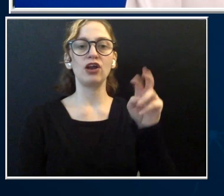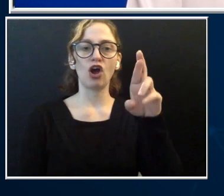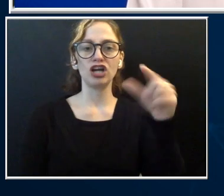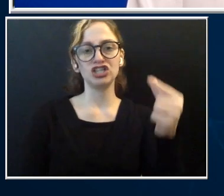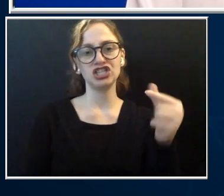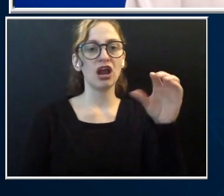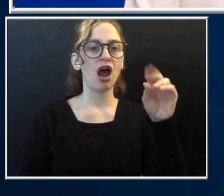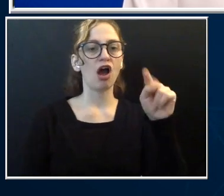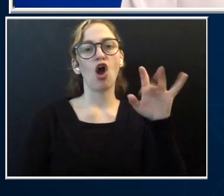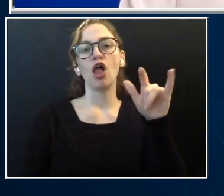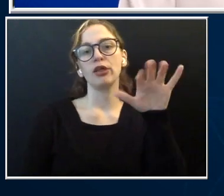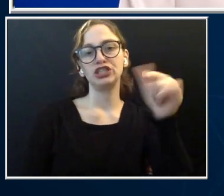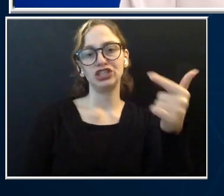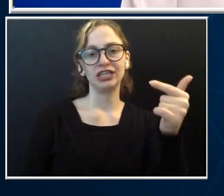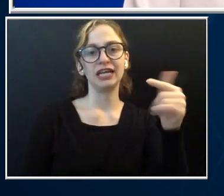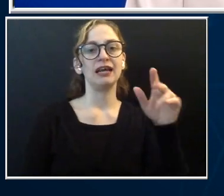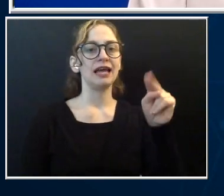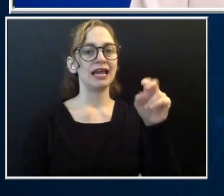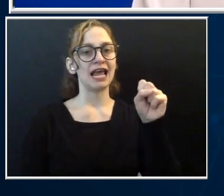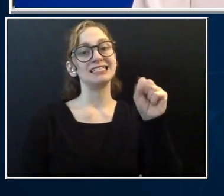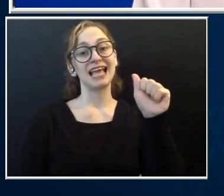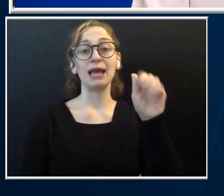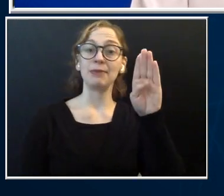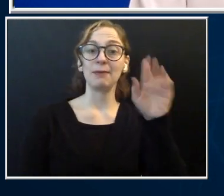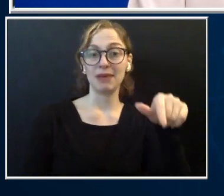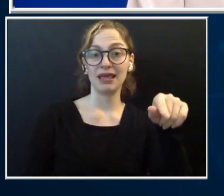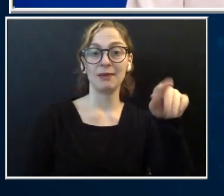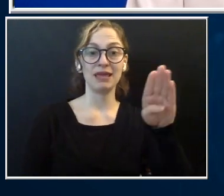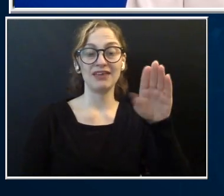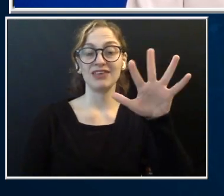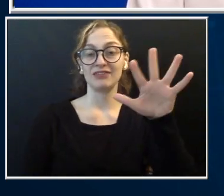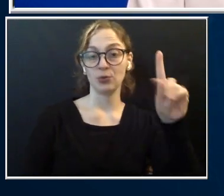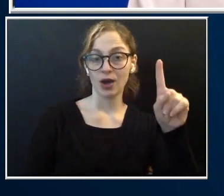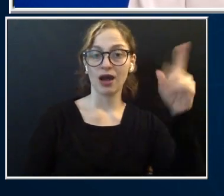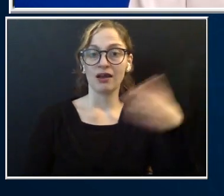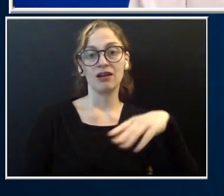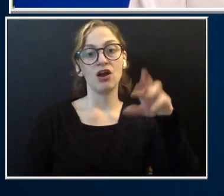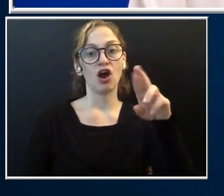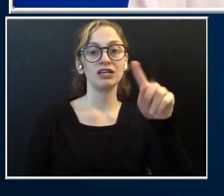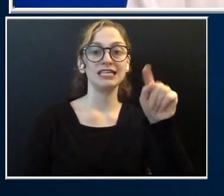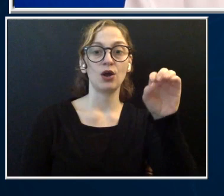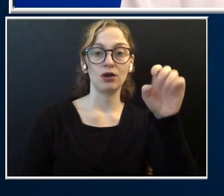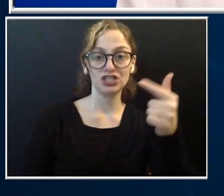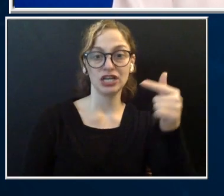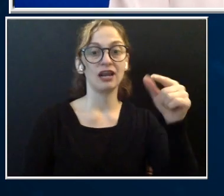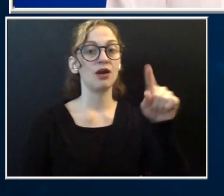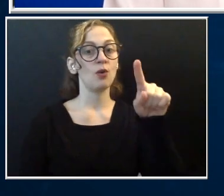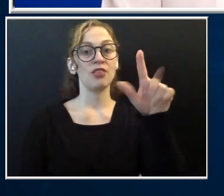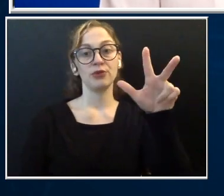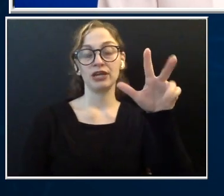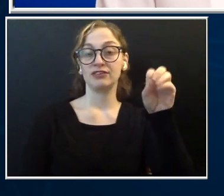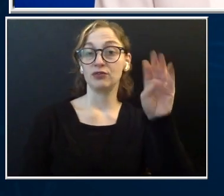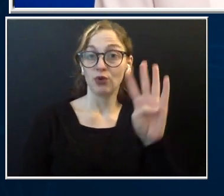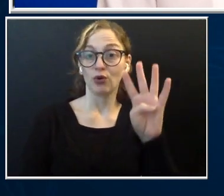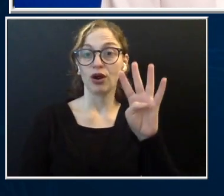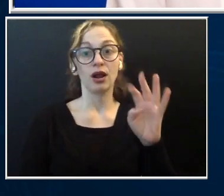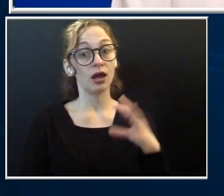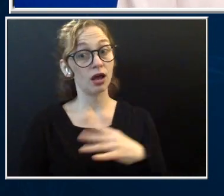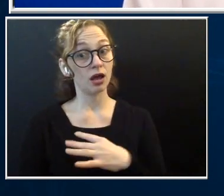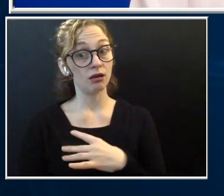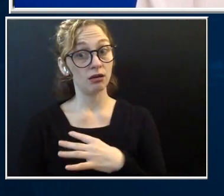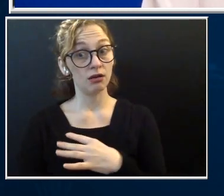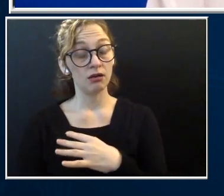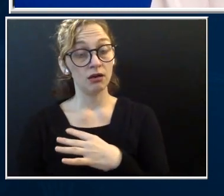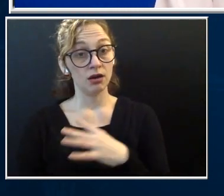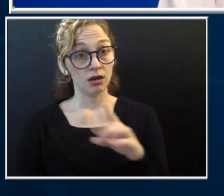/NSABP B51 /RTOG 1304. That's pretty cool there. When you talk to your colleagues, is there a way you say that a little